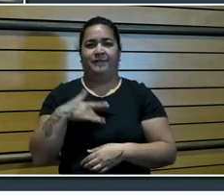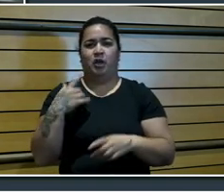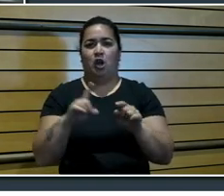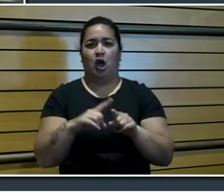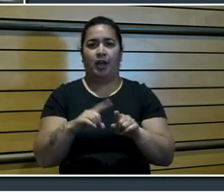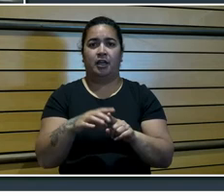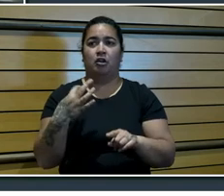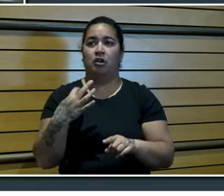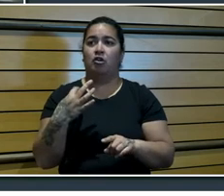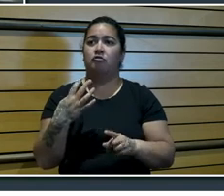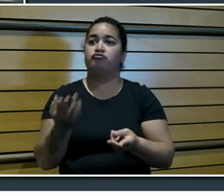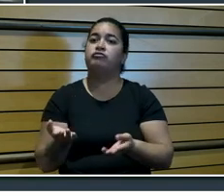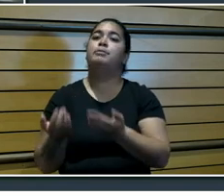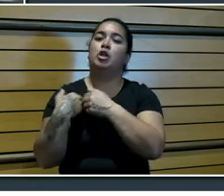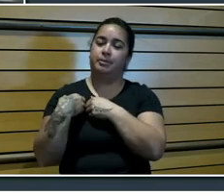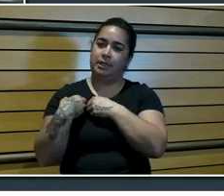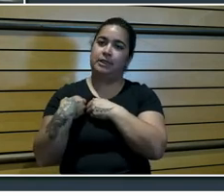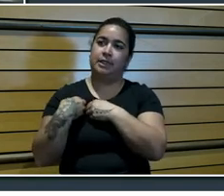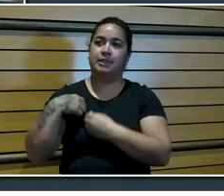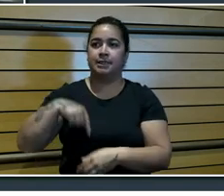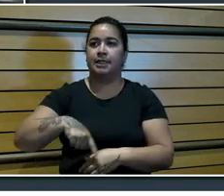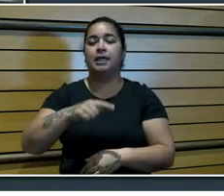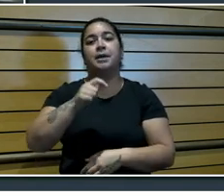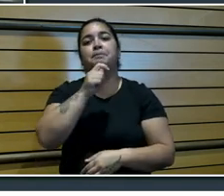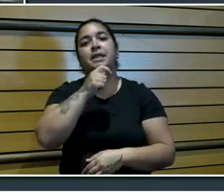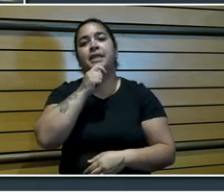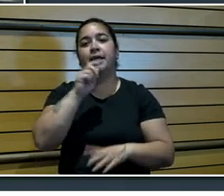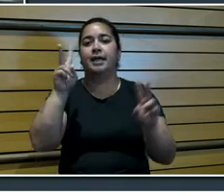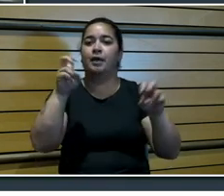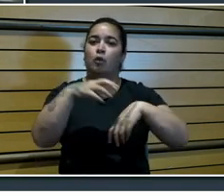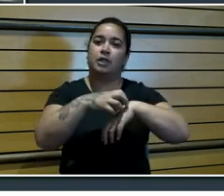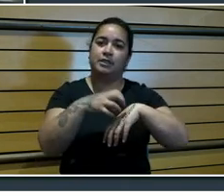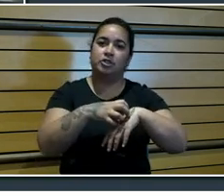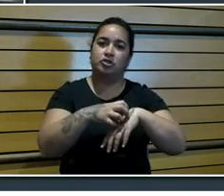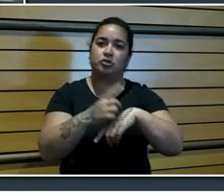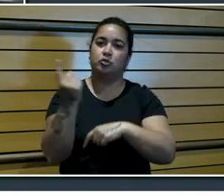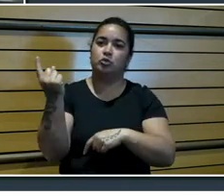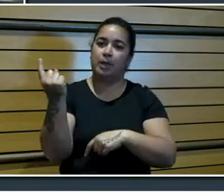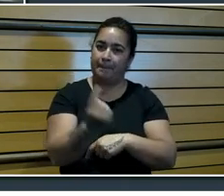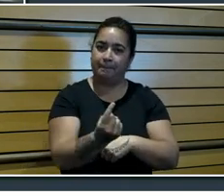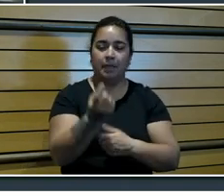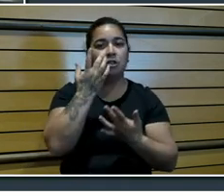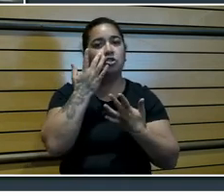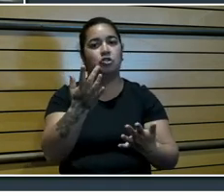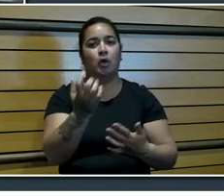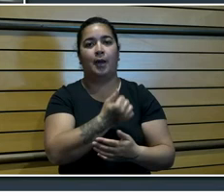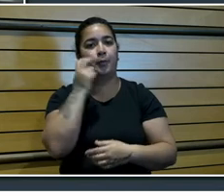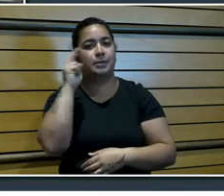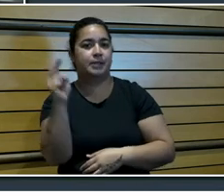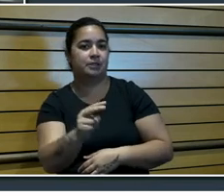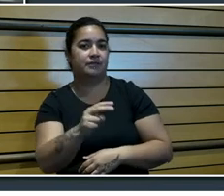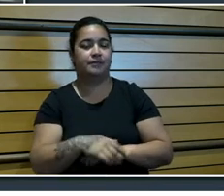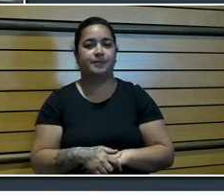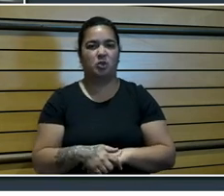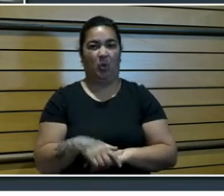a media organisation to come along and just showcase our perspective as youth on this particular issue. So, yeah, that's sort of what